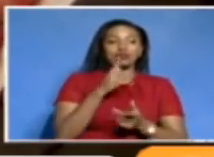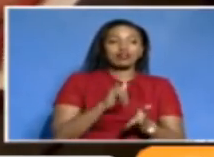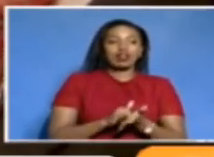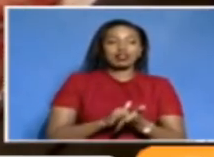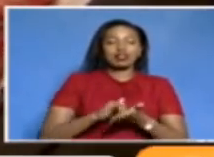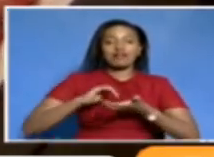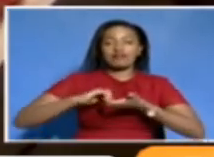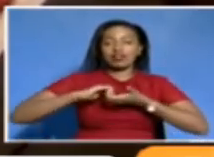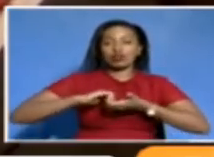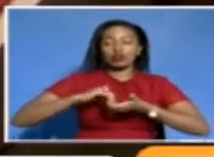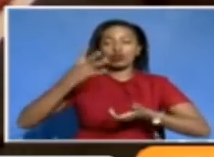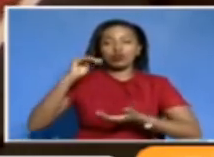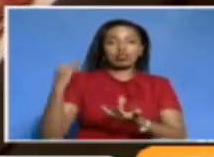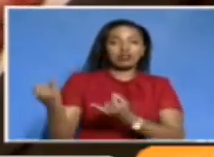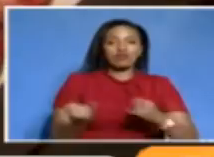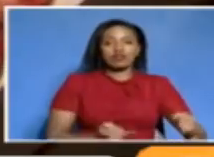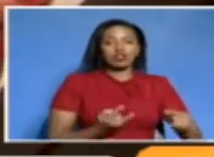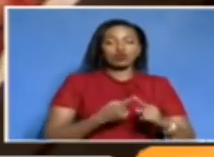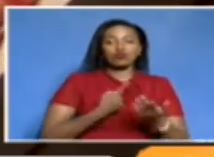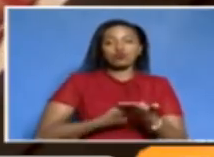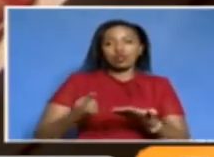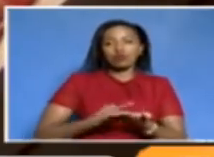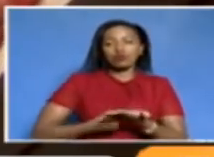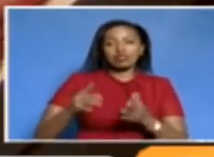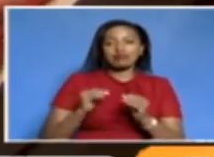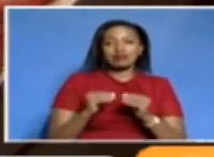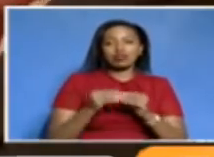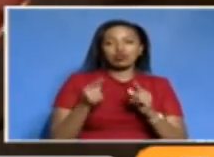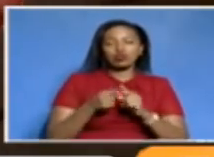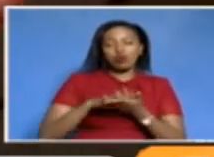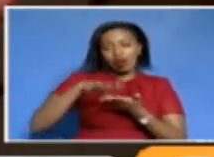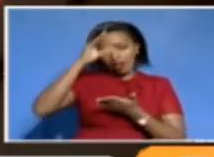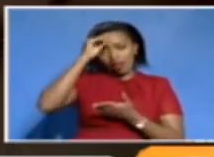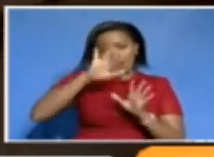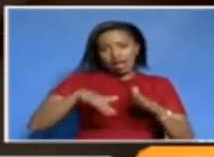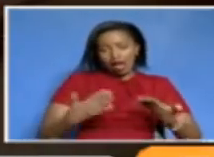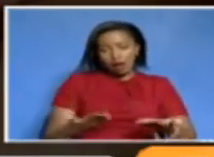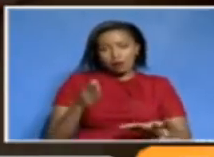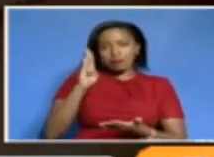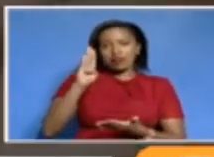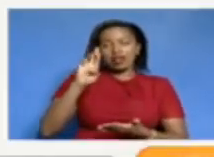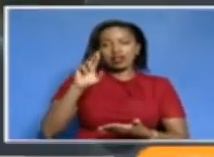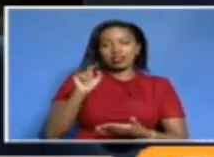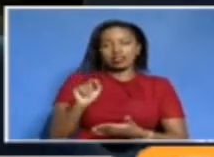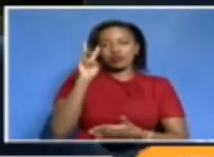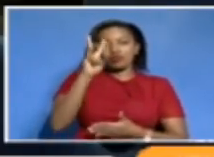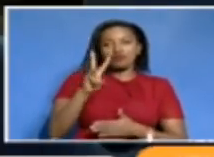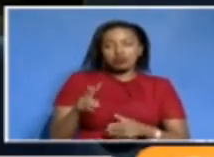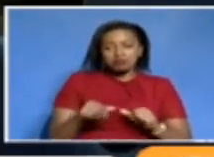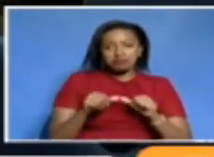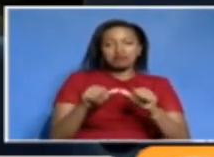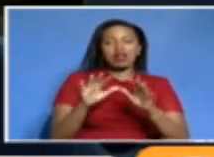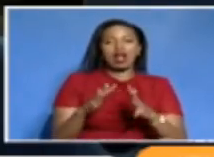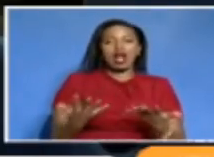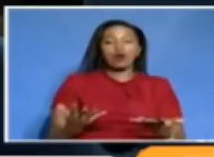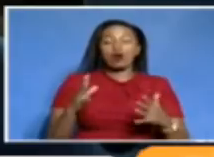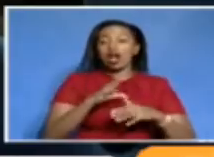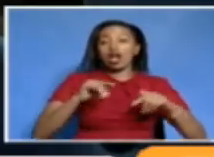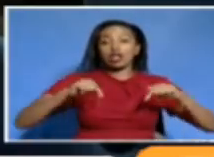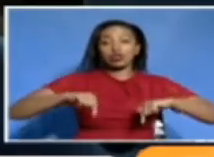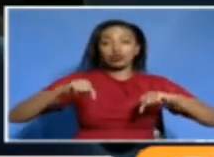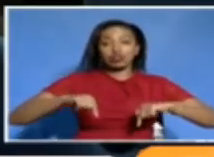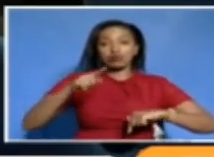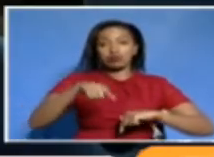was invited to weekly meetings with NAMATA to learn how the BRT system would run in the CBD. Now you stop. Today,